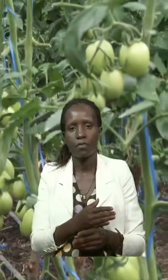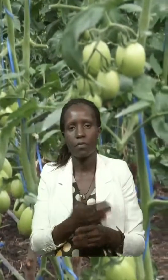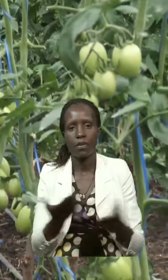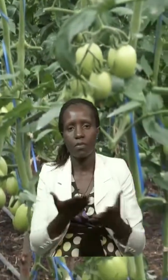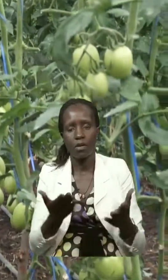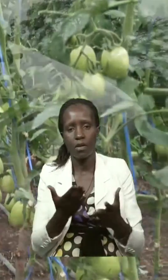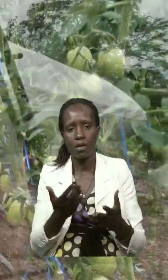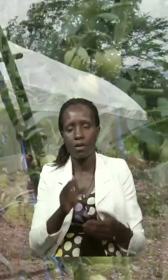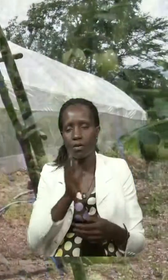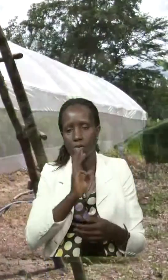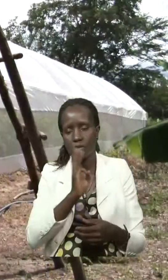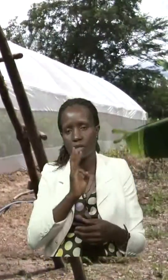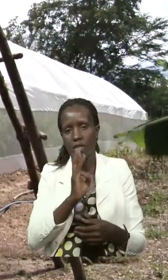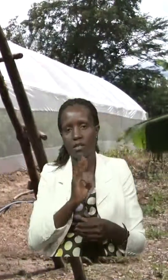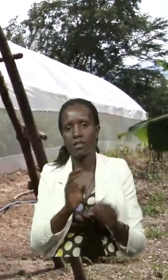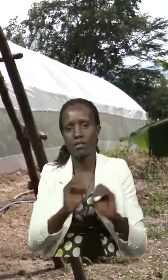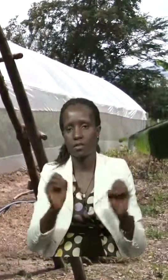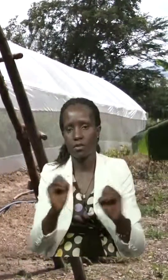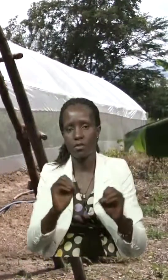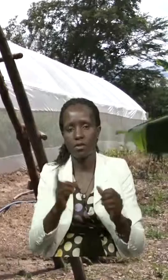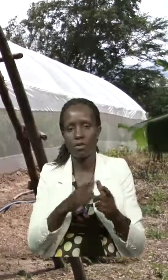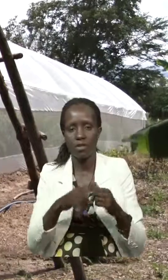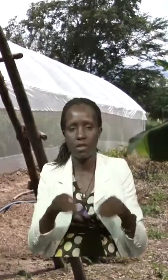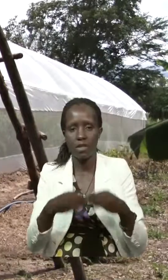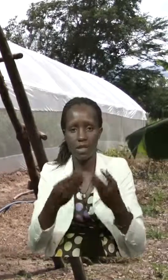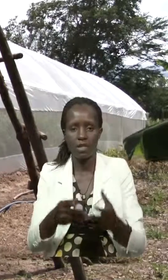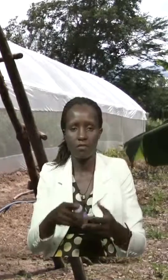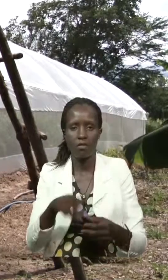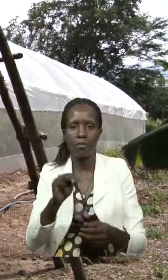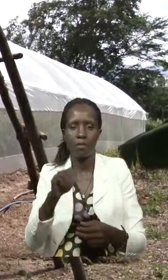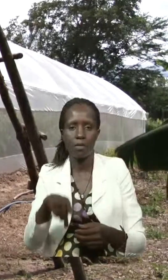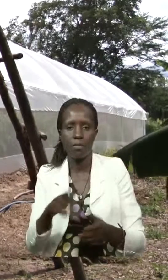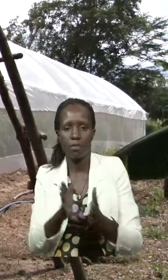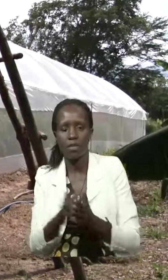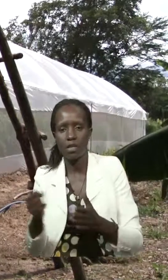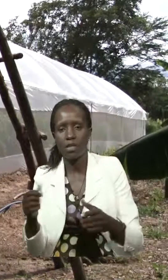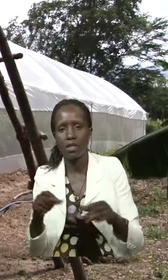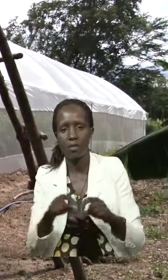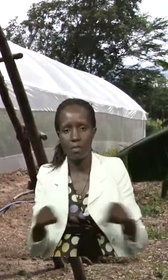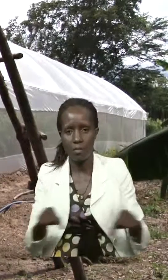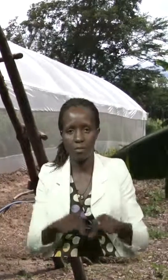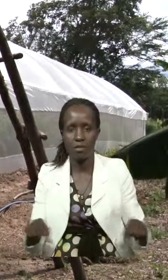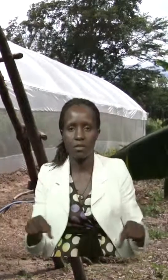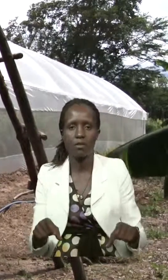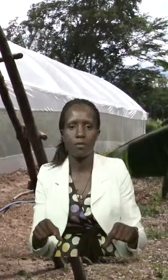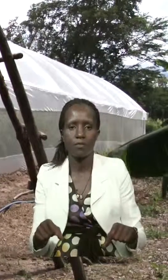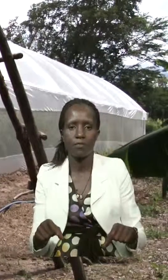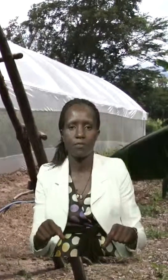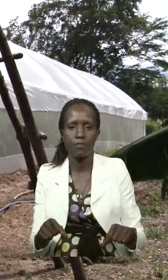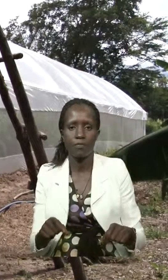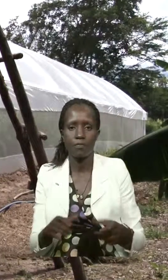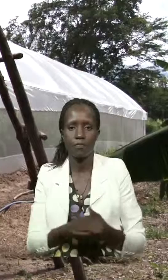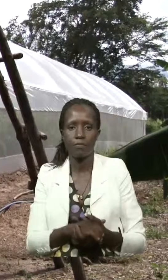Where water is not directly available, provision of a pump, piping, and other necessary accessories is also